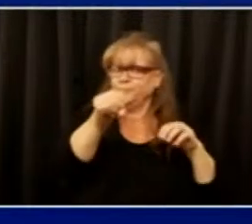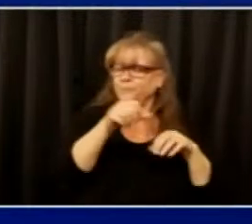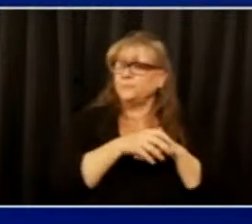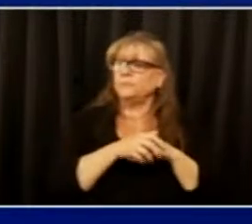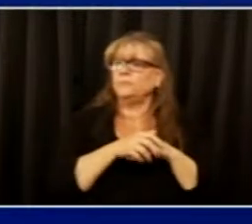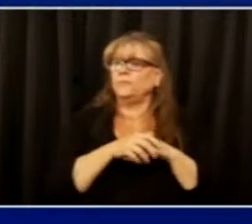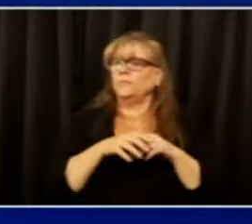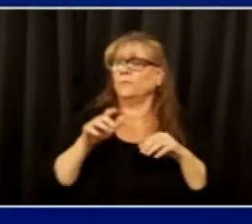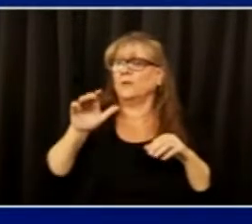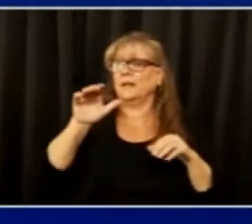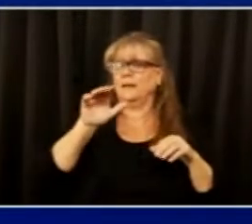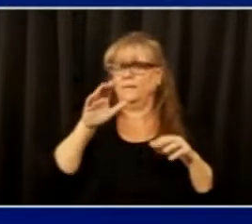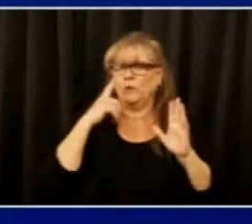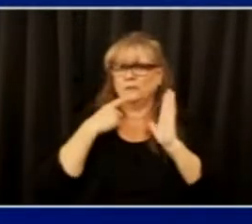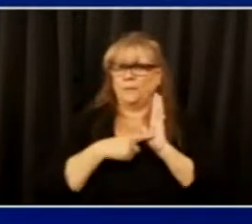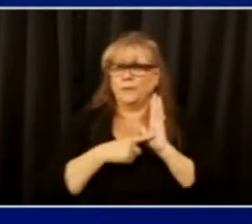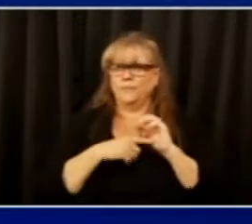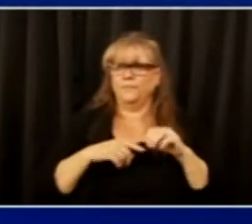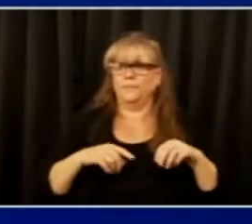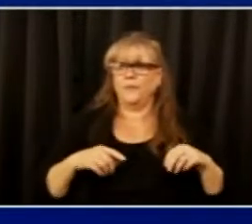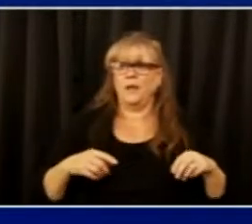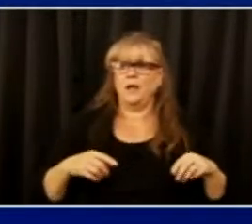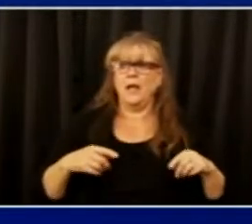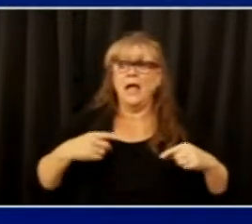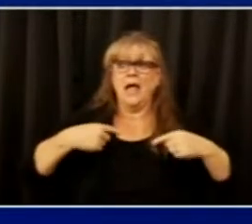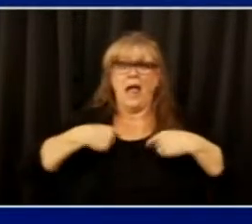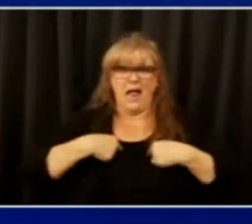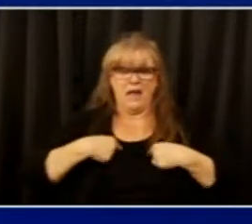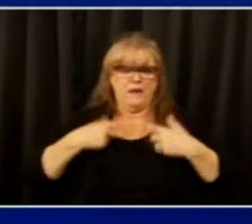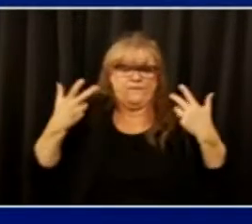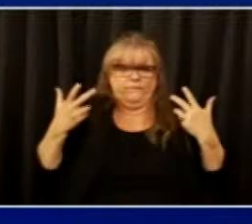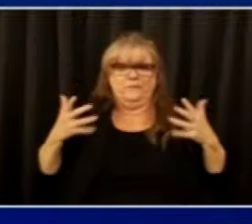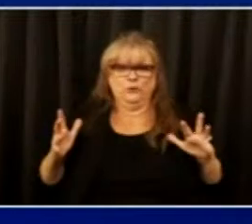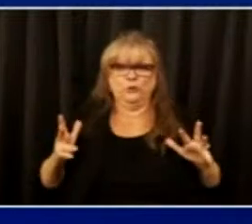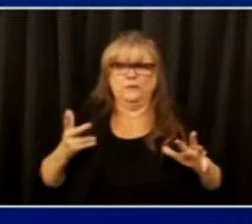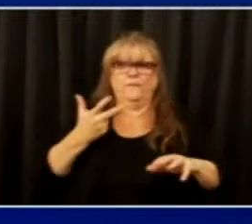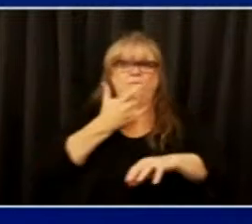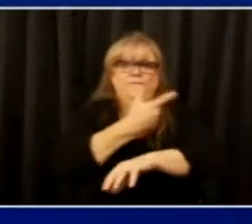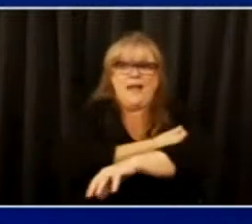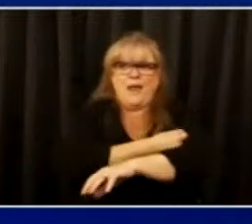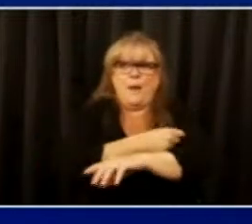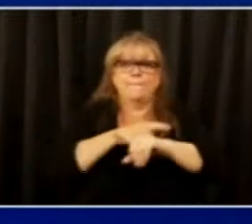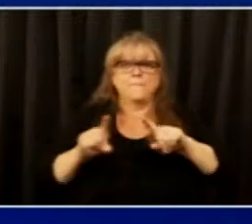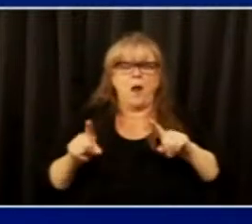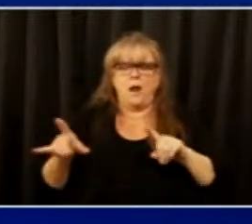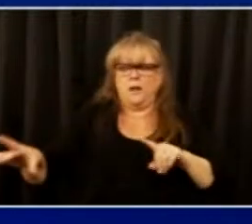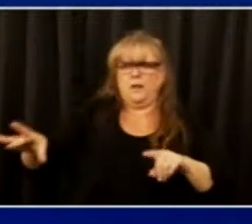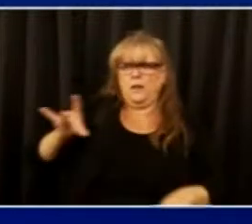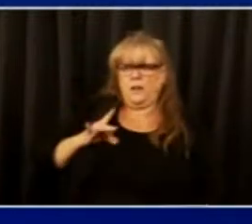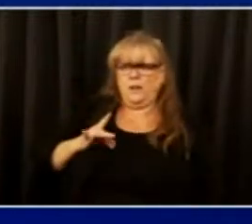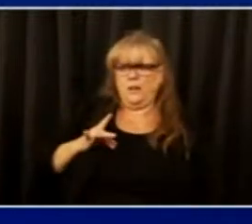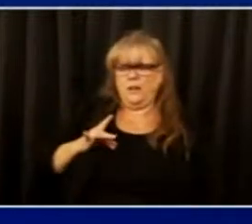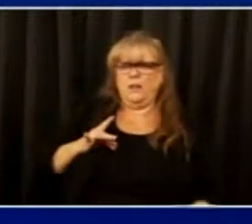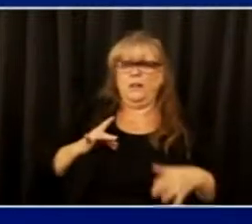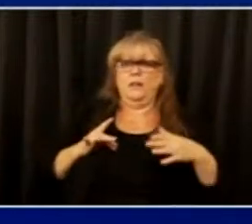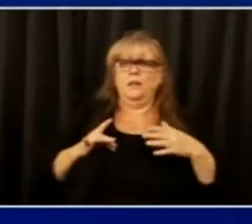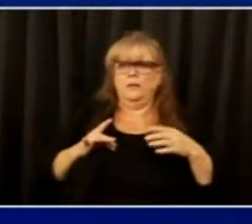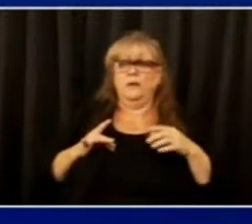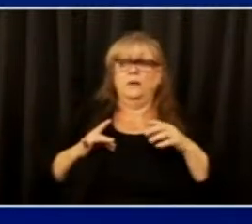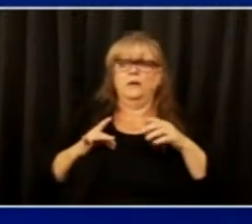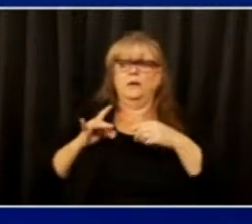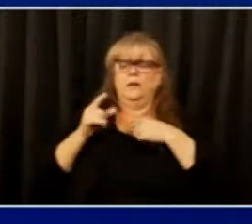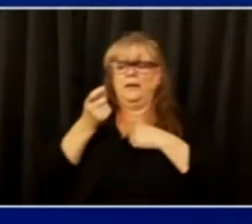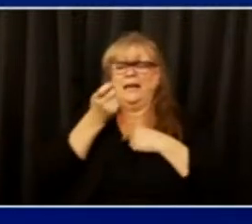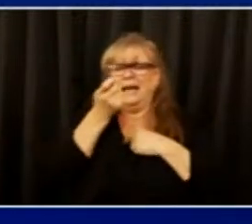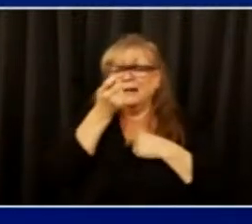I actually have an outbreak case and I become ill? Good news is that the